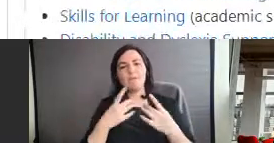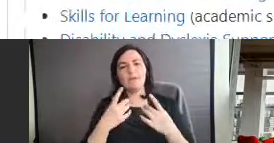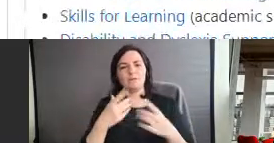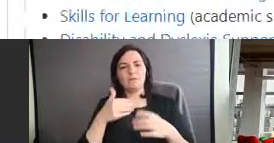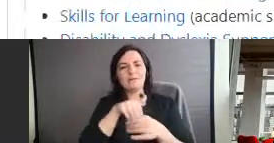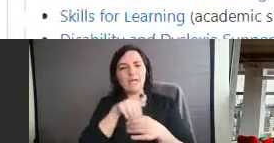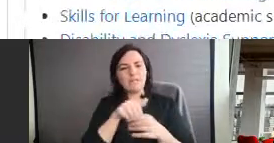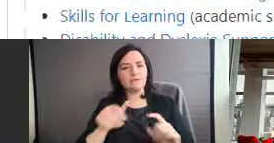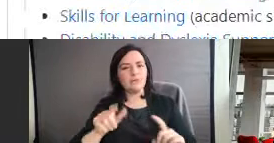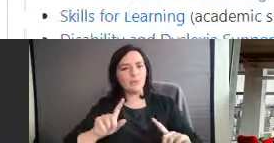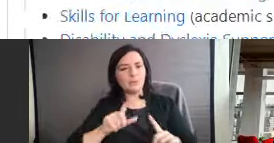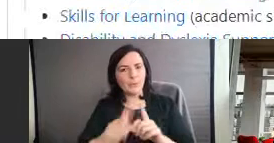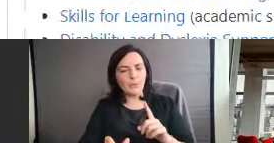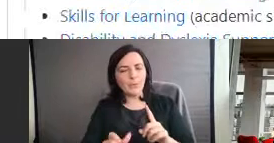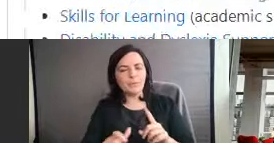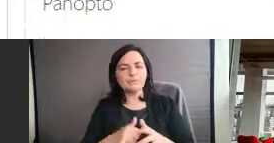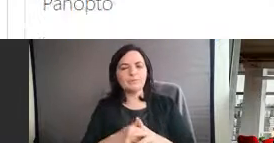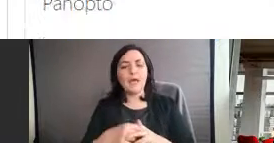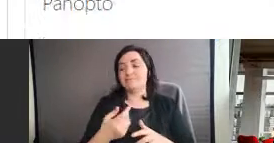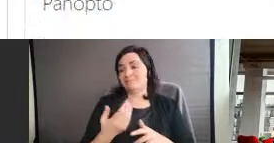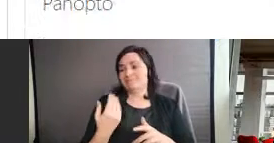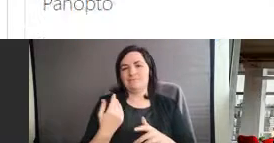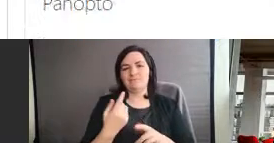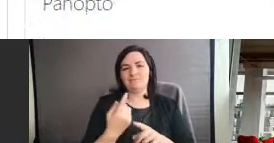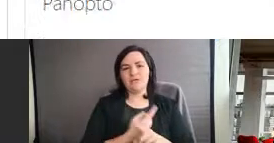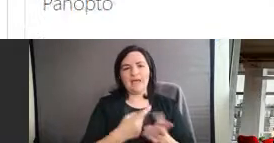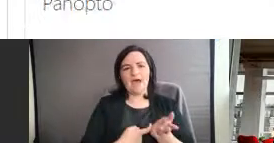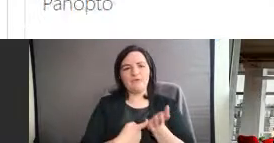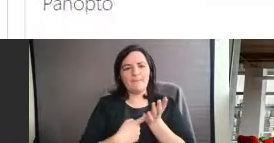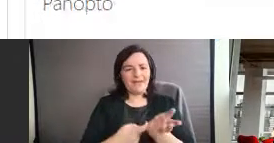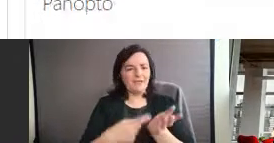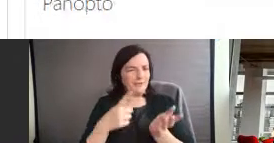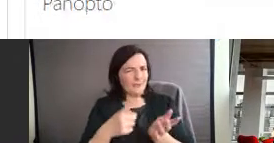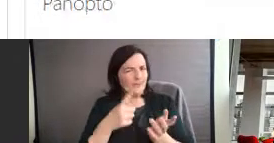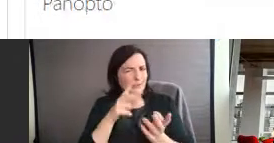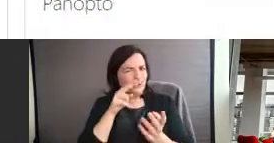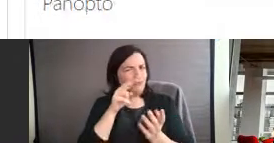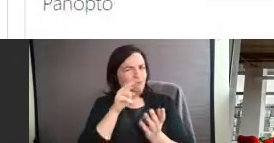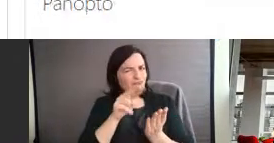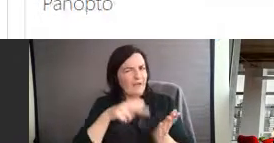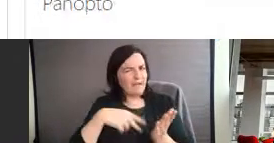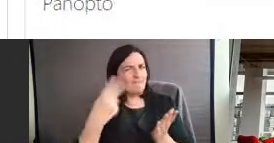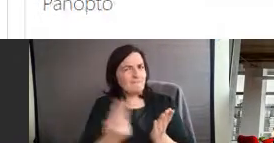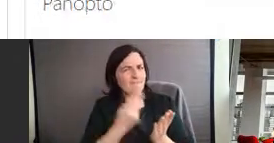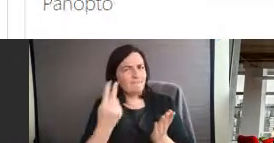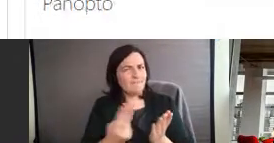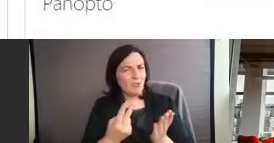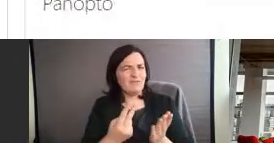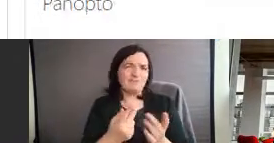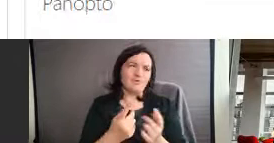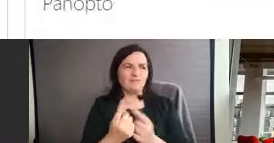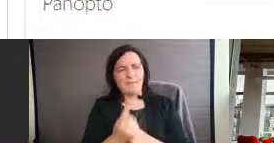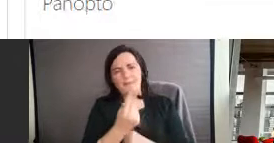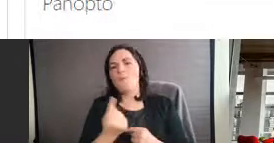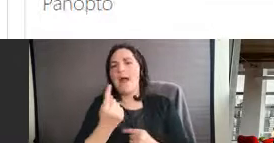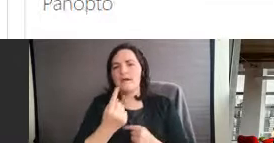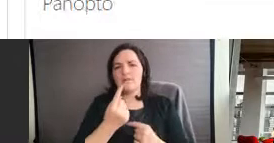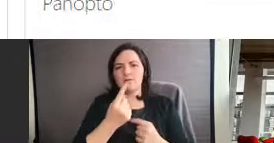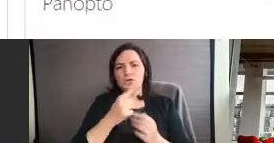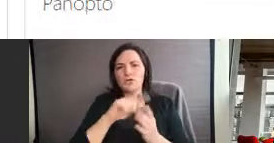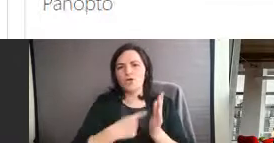I recommended that you looked at one or both of these journal articles to get a sort of flavour